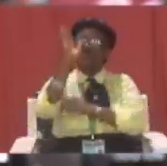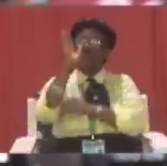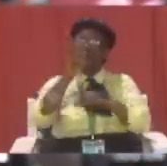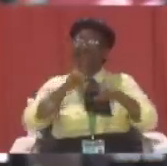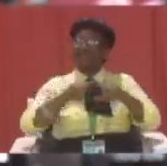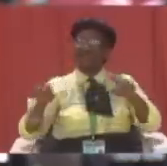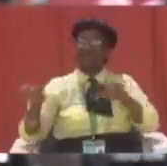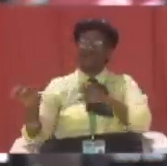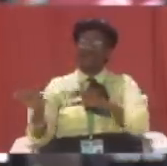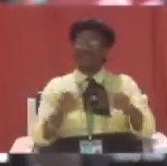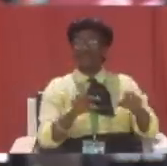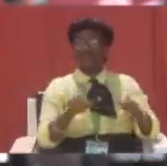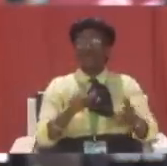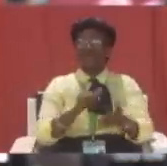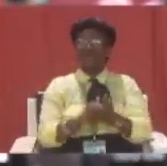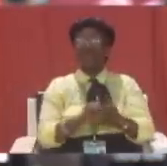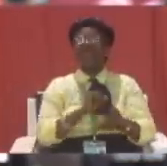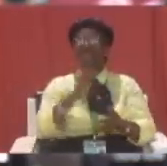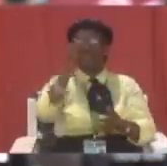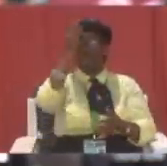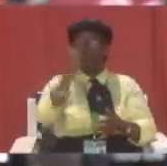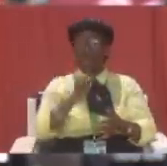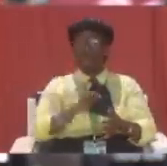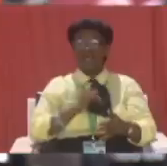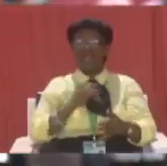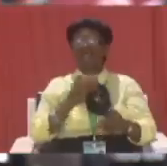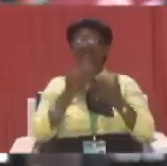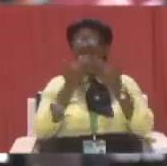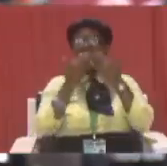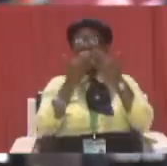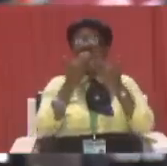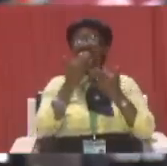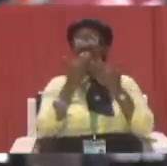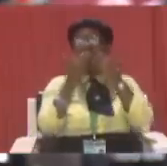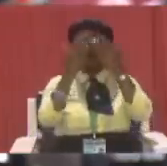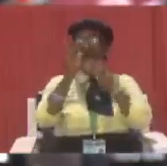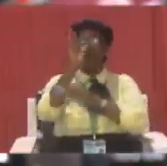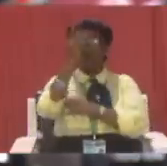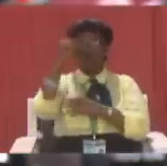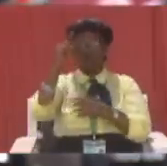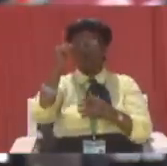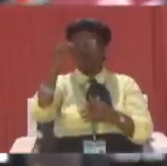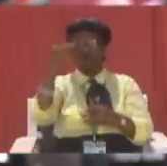That's why I thank God for one of the songs that the choir rendered.